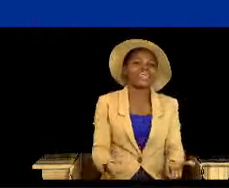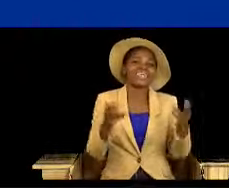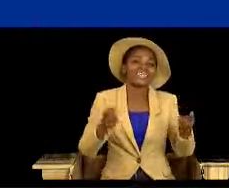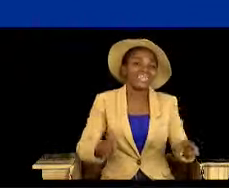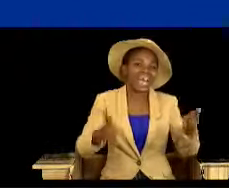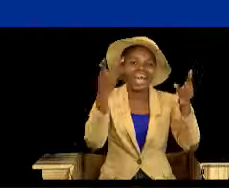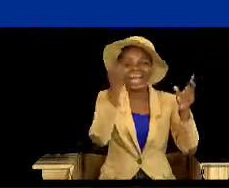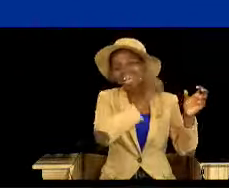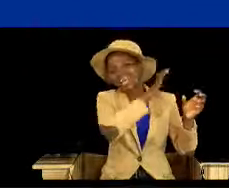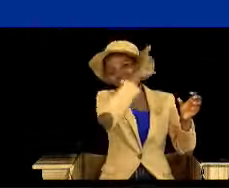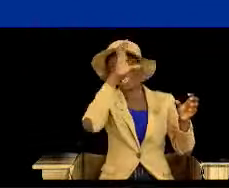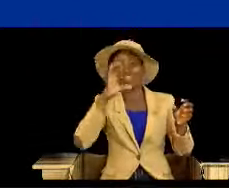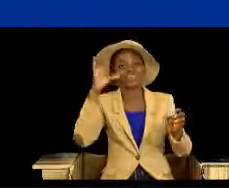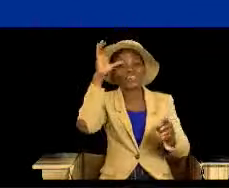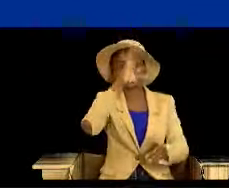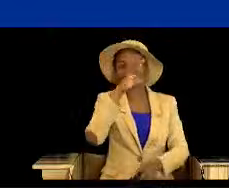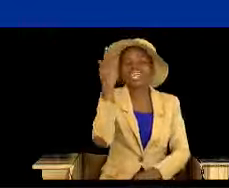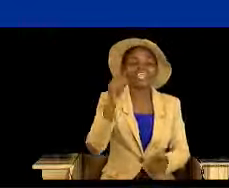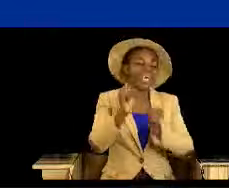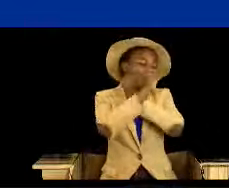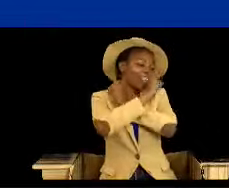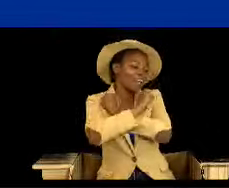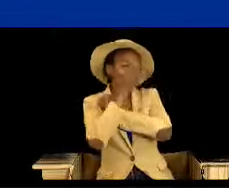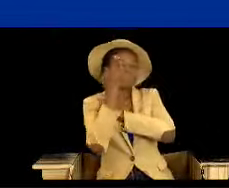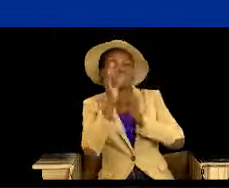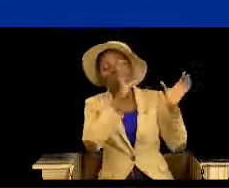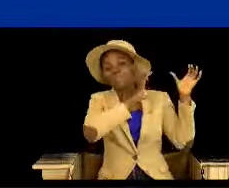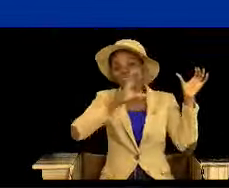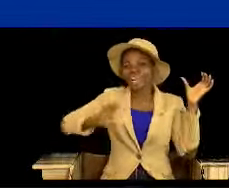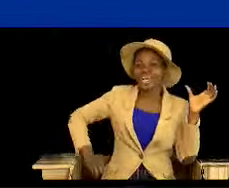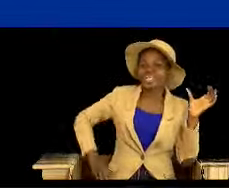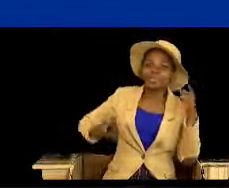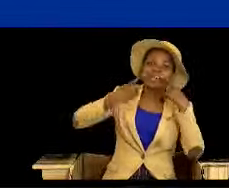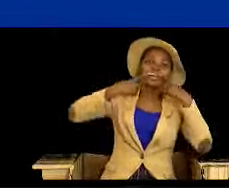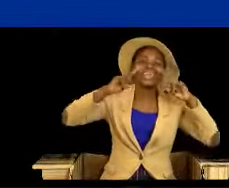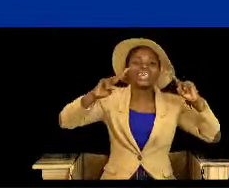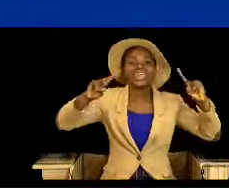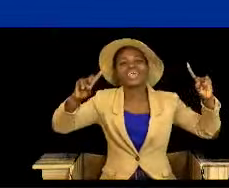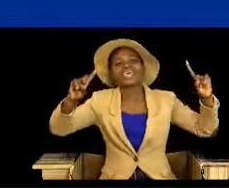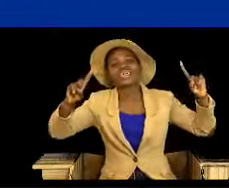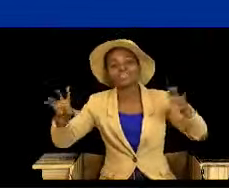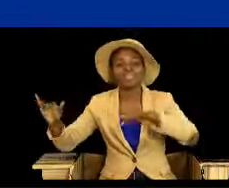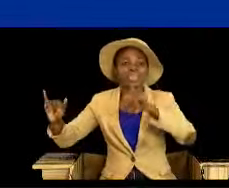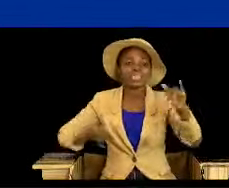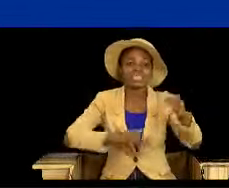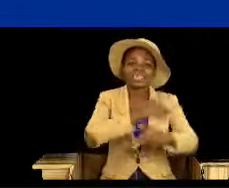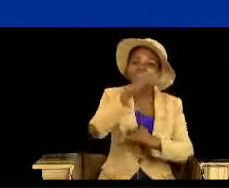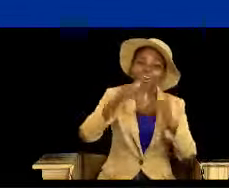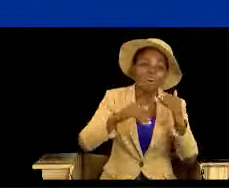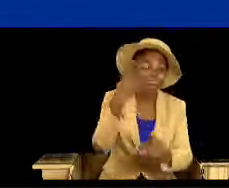is the cross the love of Christ brla